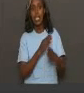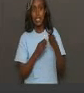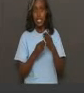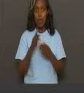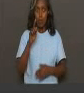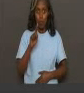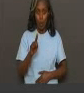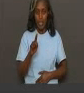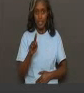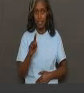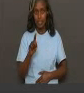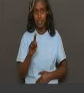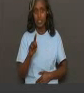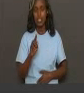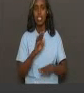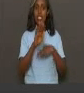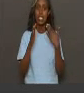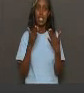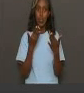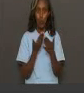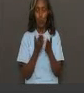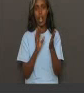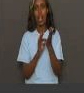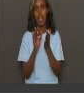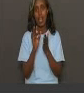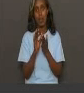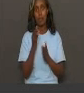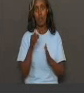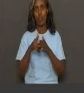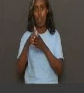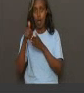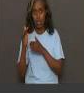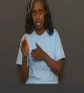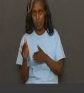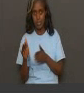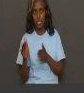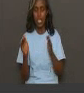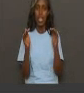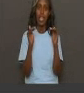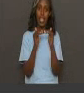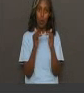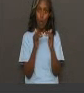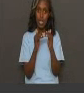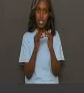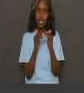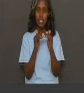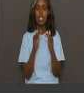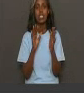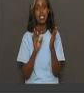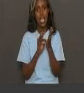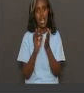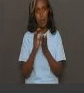Step 1 is the total number of outcomes equals